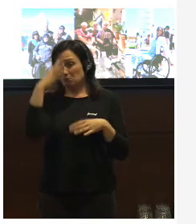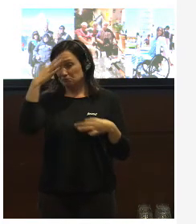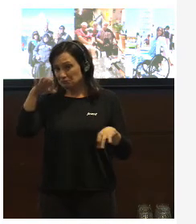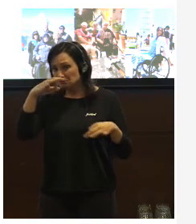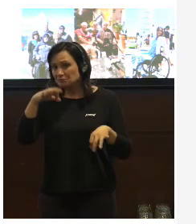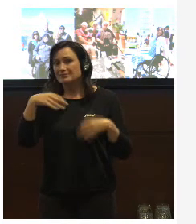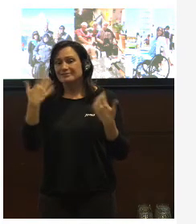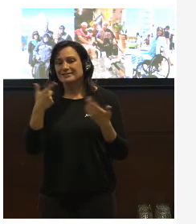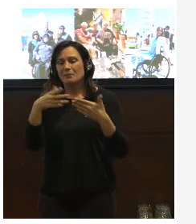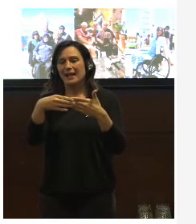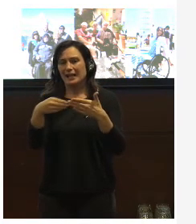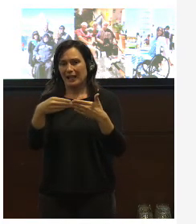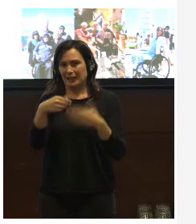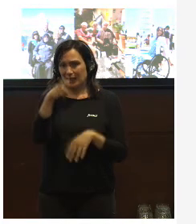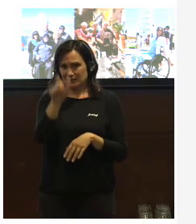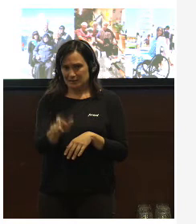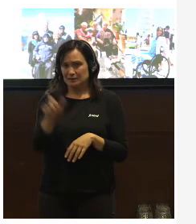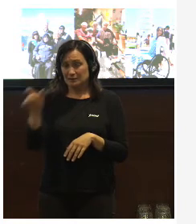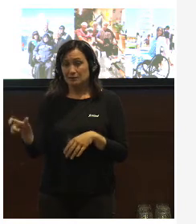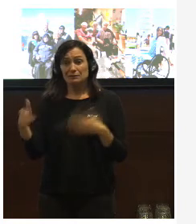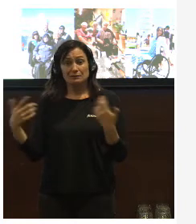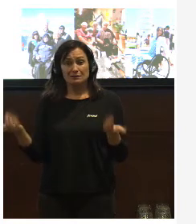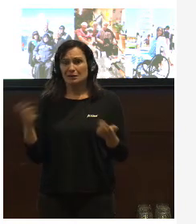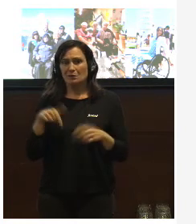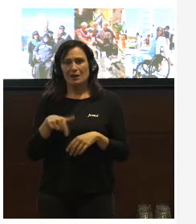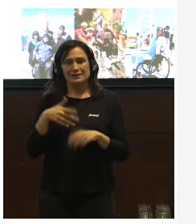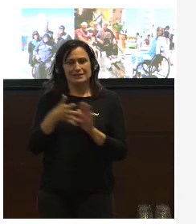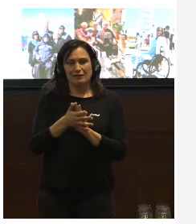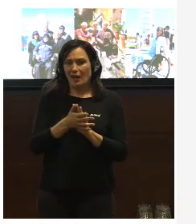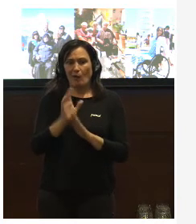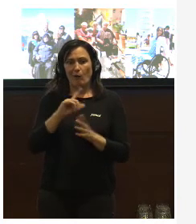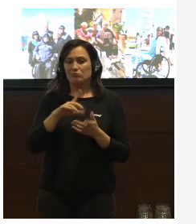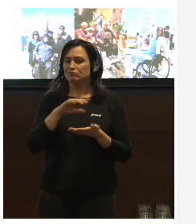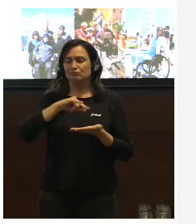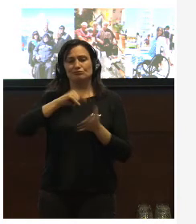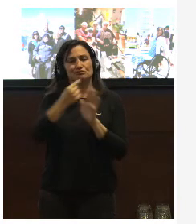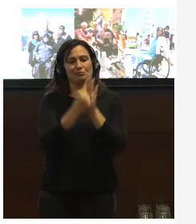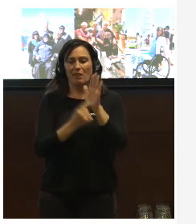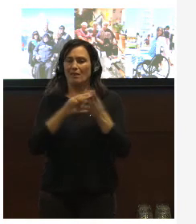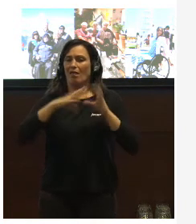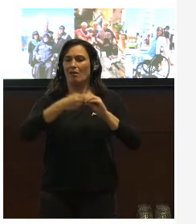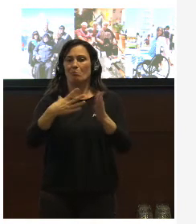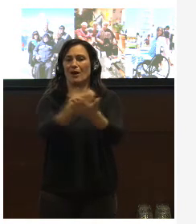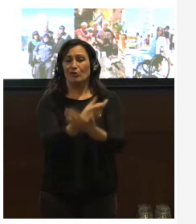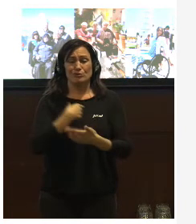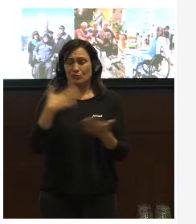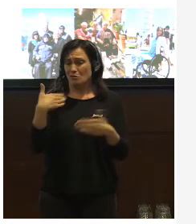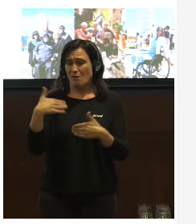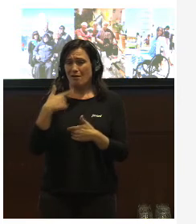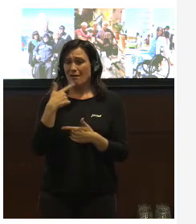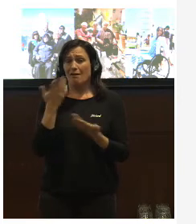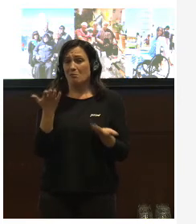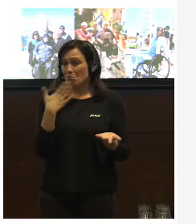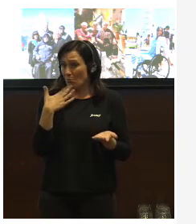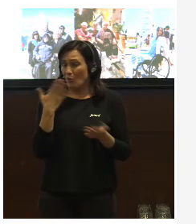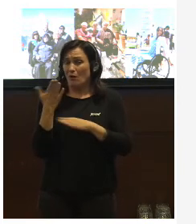Just to give you an idea of why there's no one-size-fits-all, I'm in here somewhere. These are just some of the things, or some of the customers we've had over the past